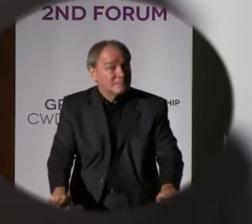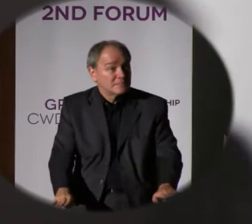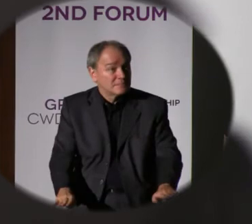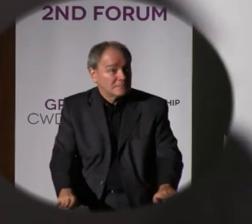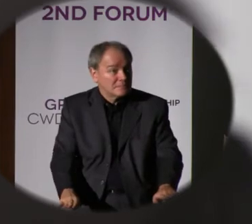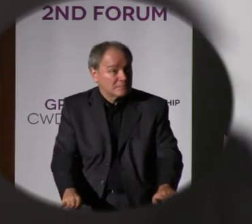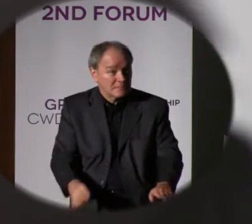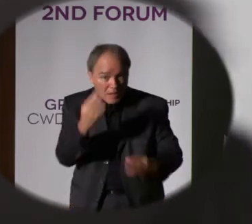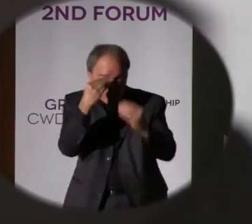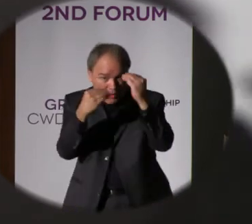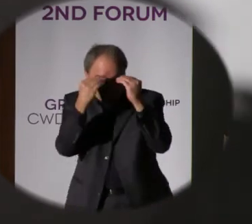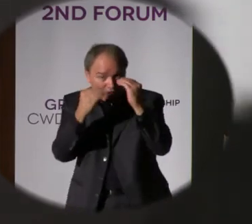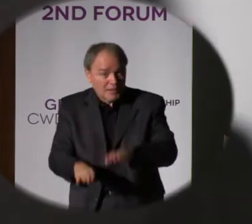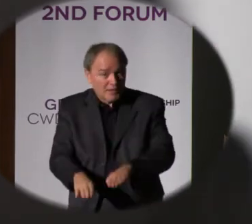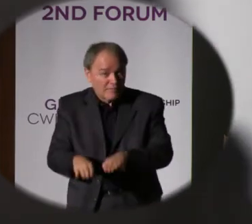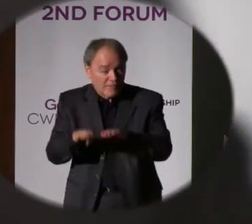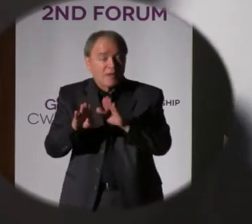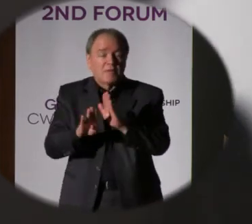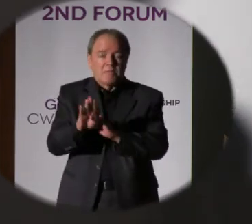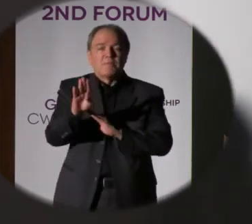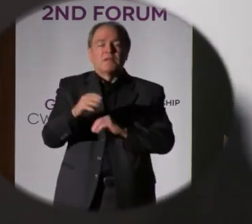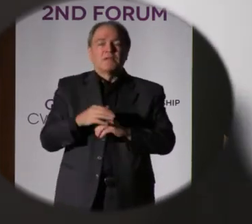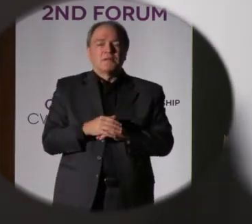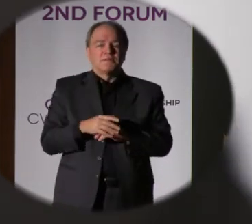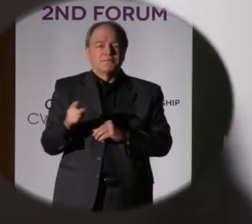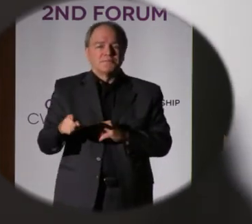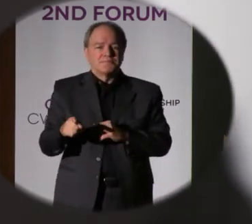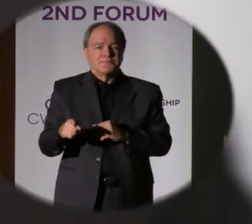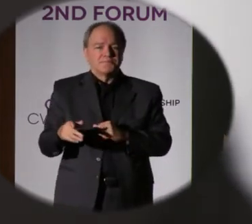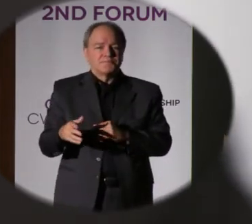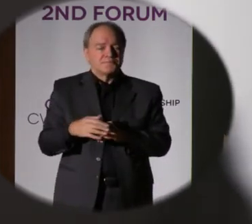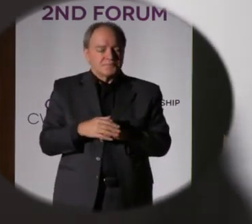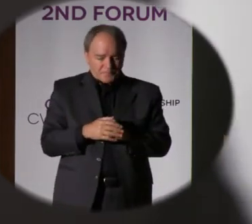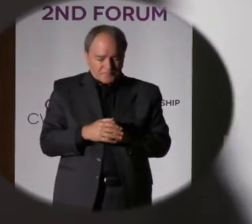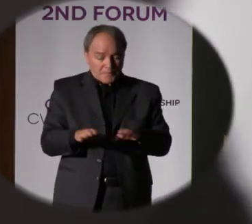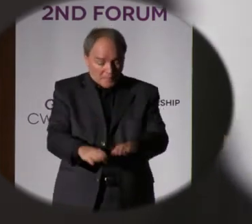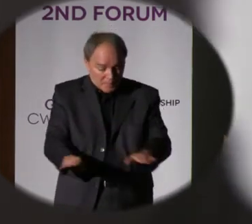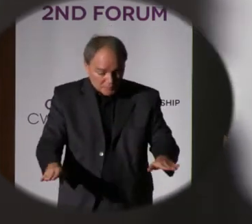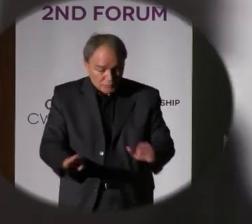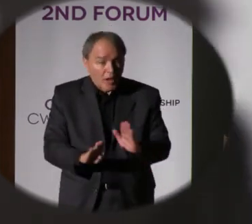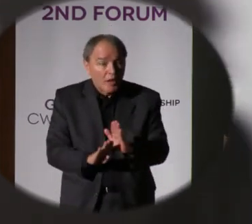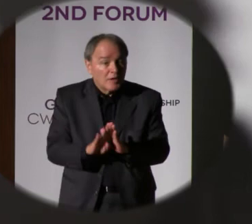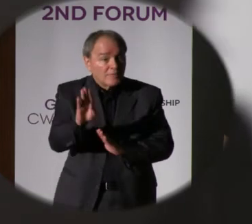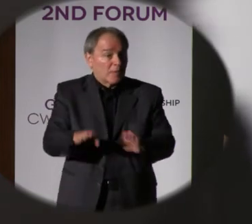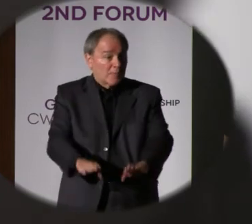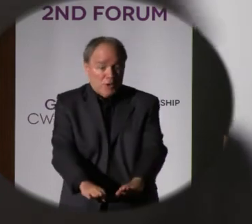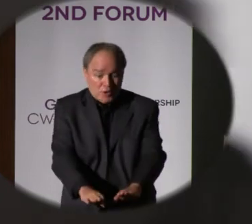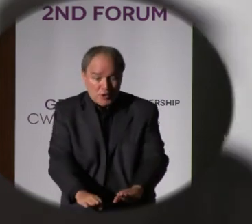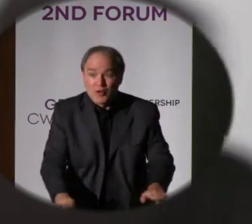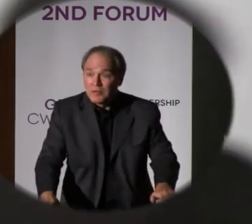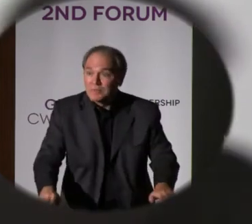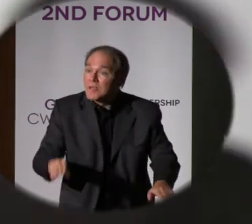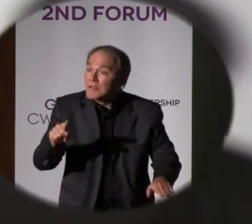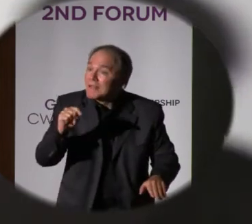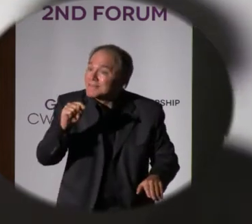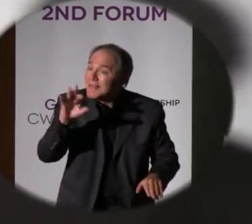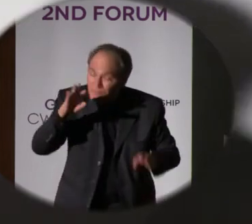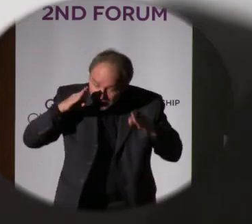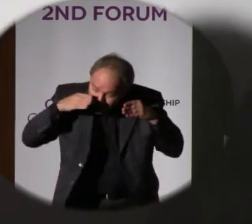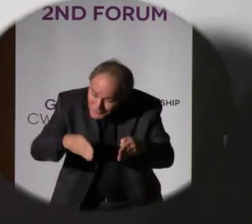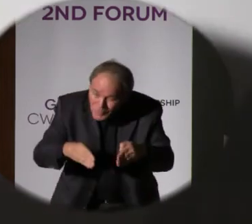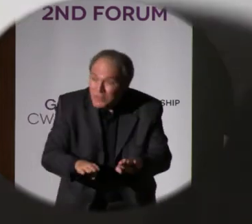questions are, child development goes beyond early childhood. And so has the task force considered, or would the task